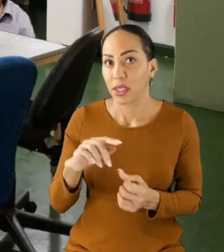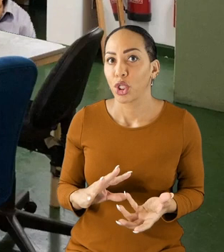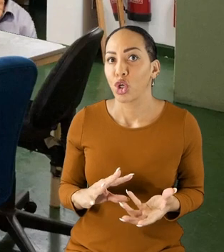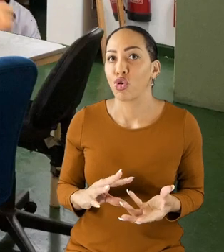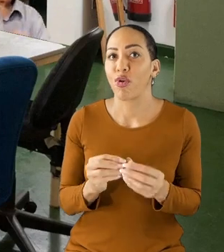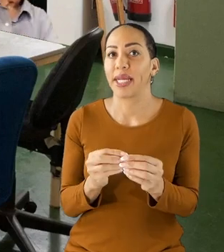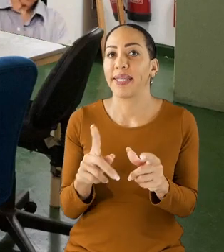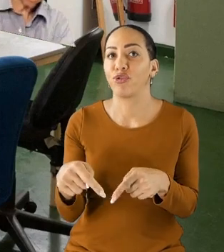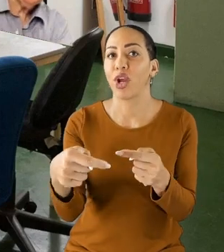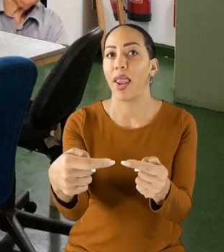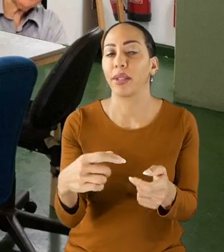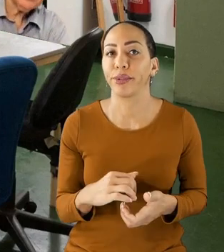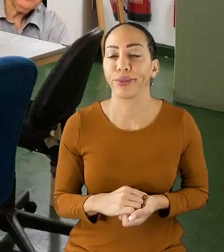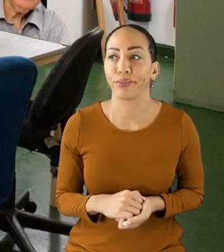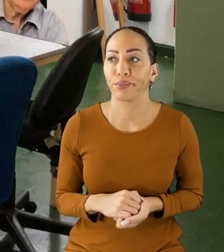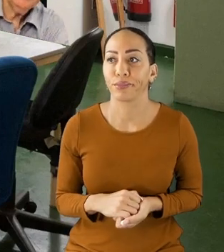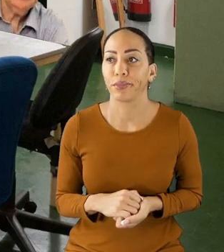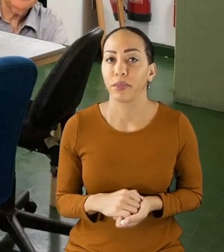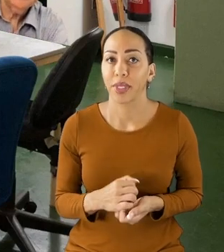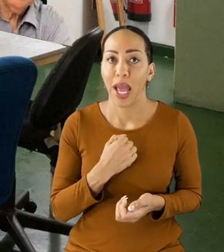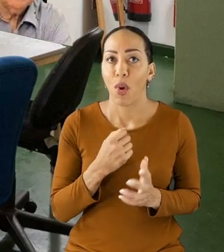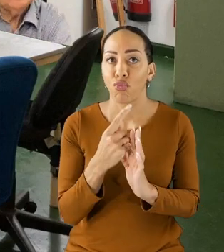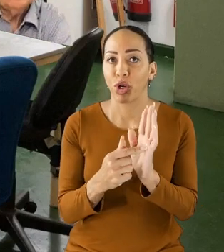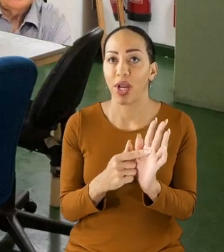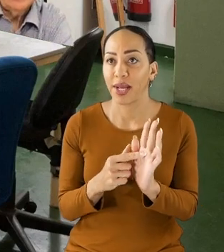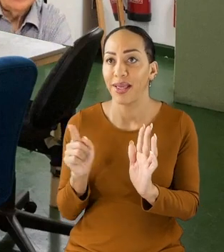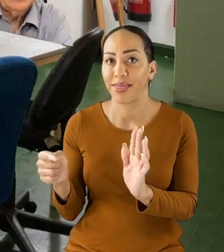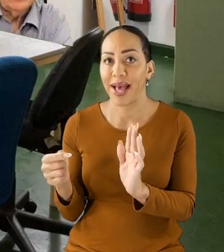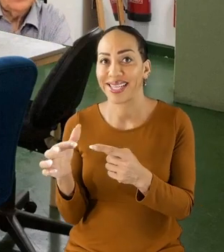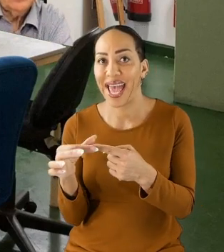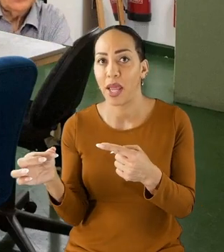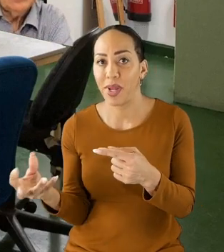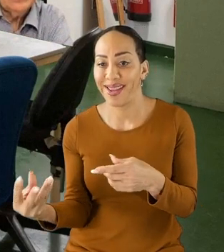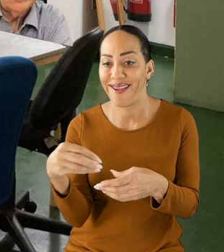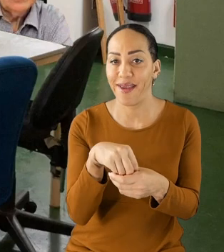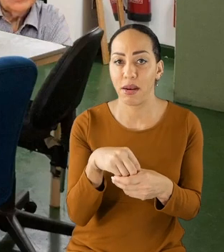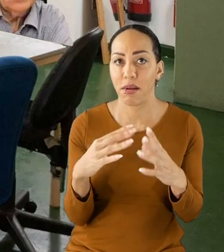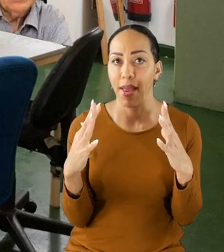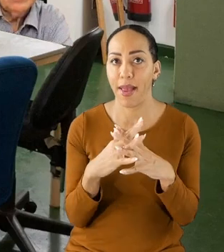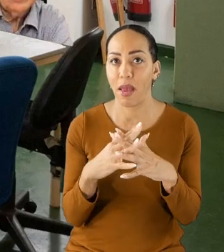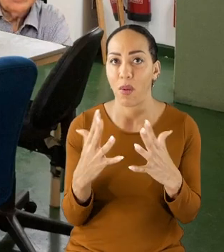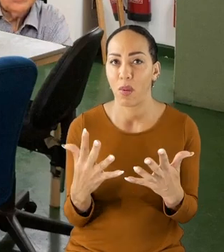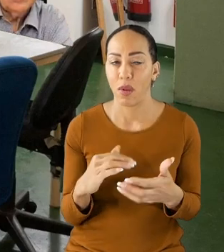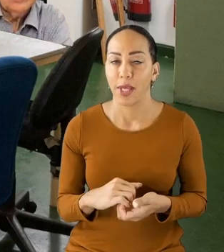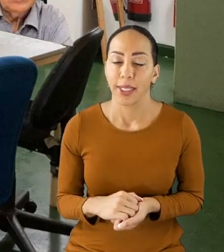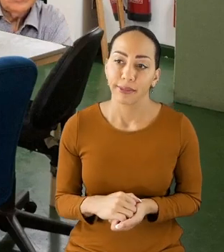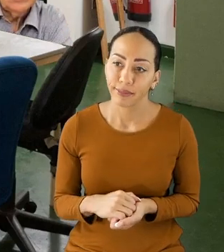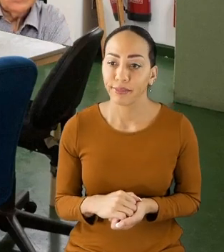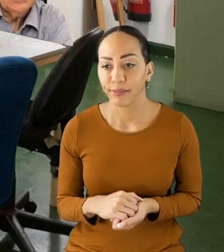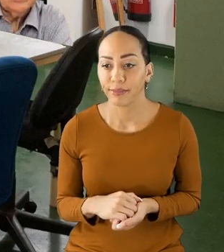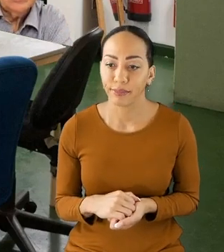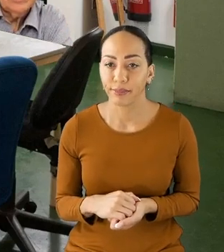And I think this is how do we build that in? How do you build that into a project like this without it being feeling